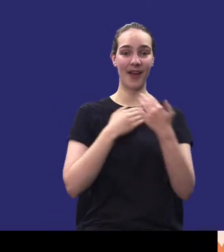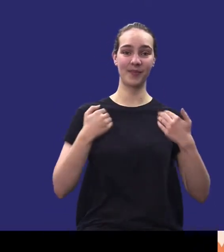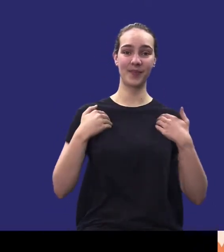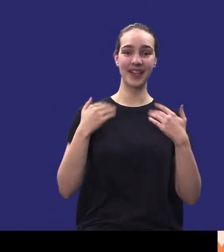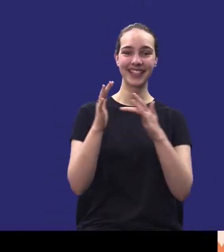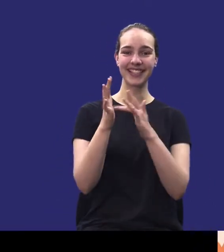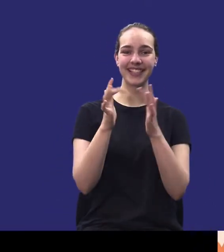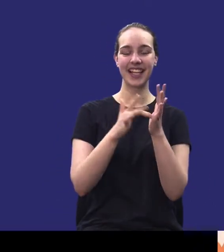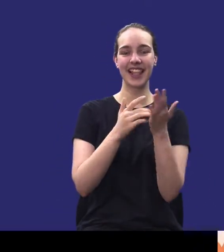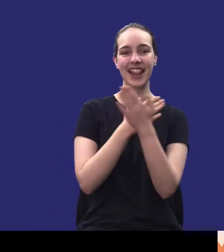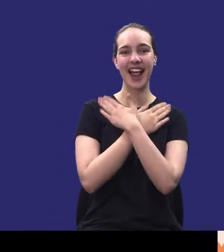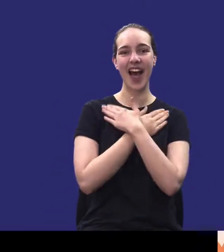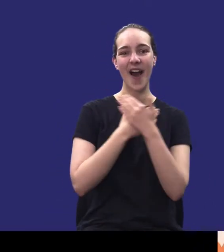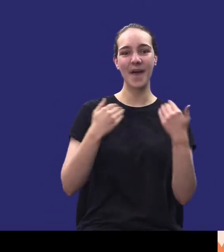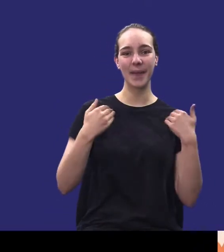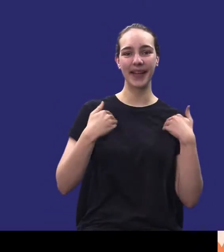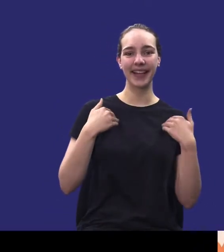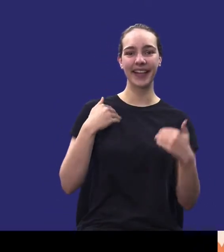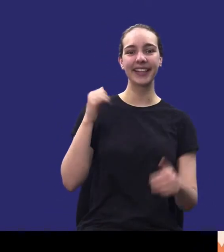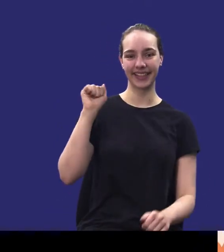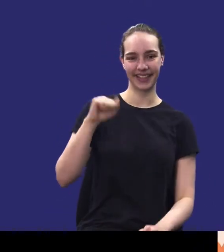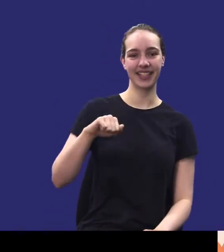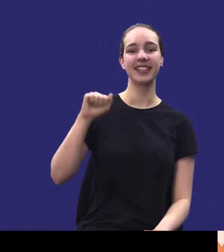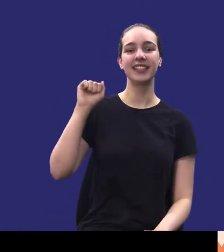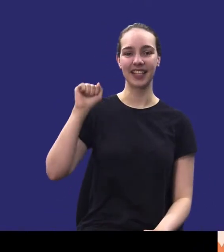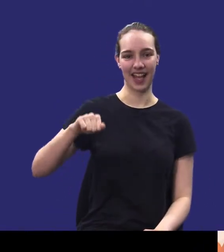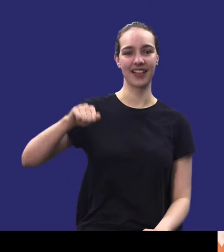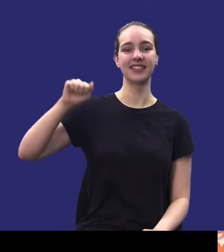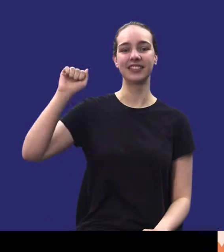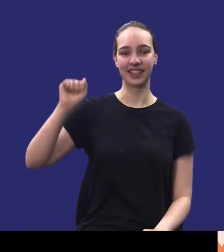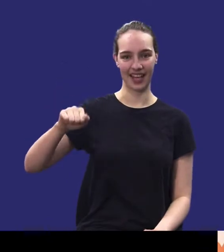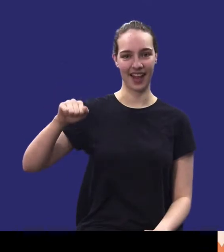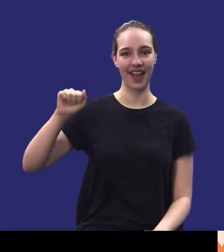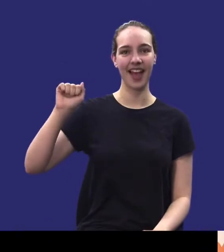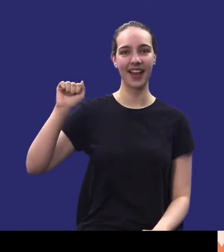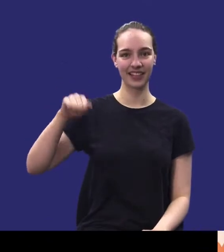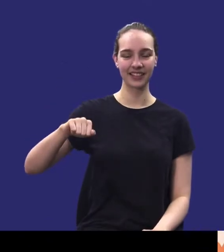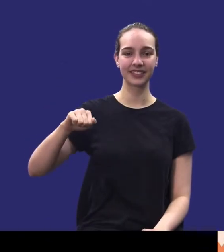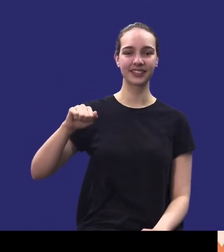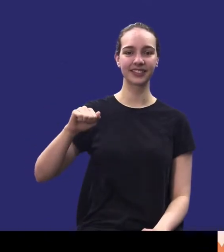Jesus loves me, Jesus loves me, yeah, yeah,